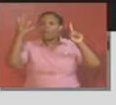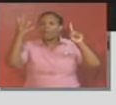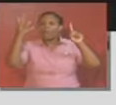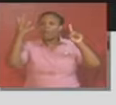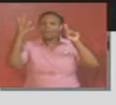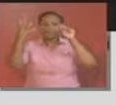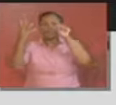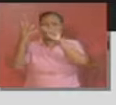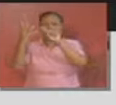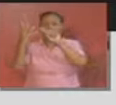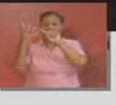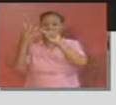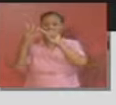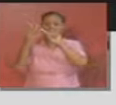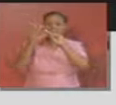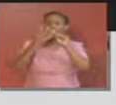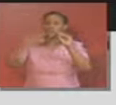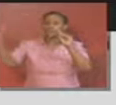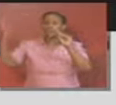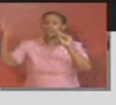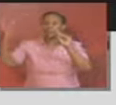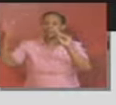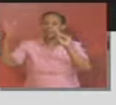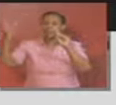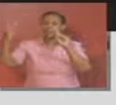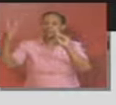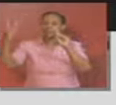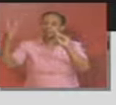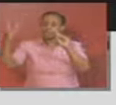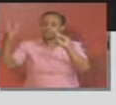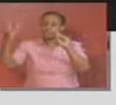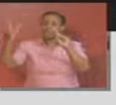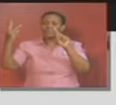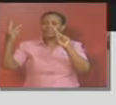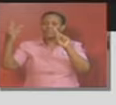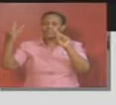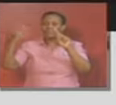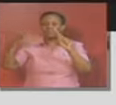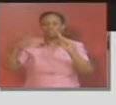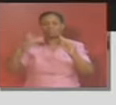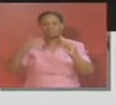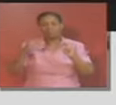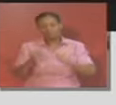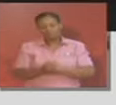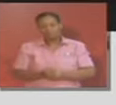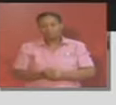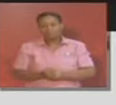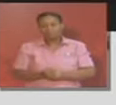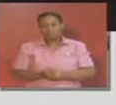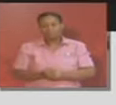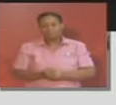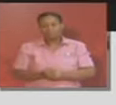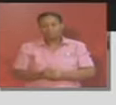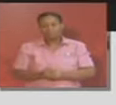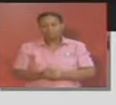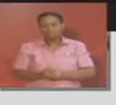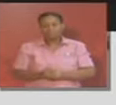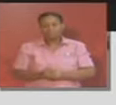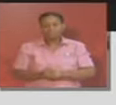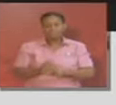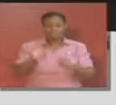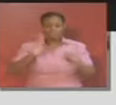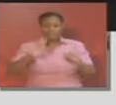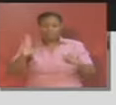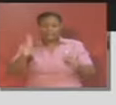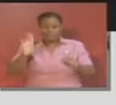own cases as positive thereafter, 2 of its own contacts. If we go to the right again, the next 2 red